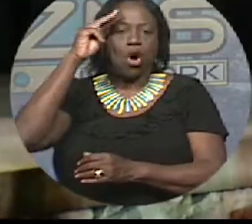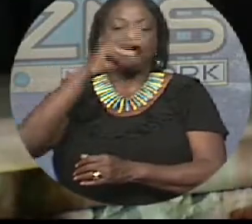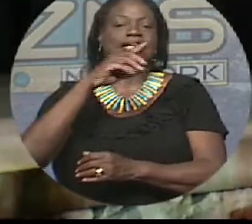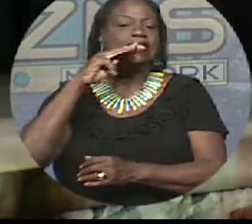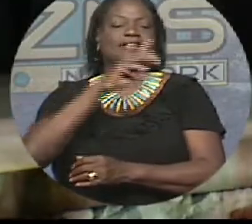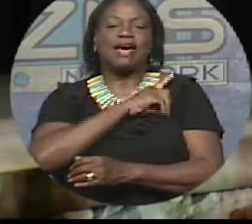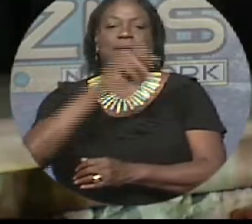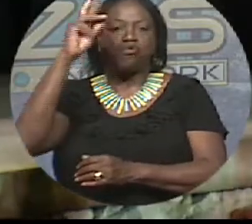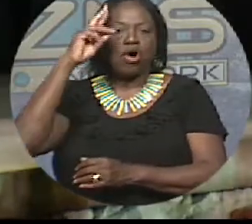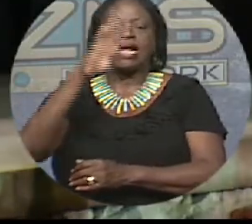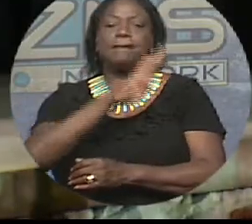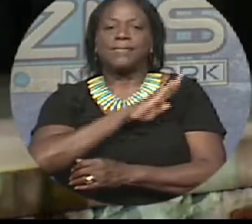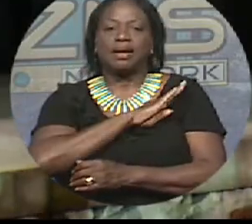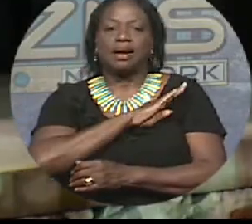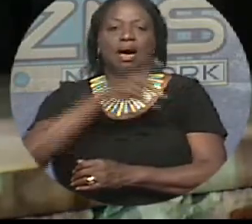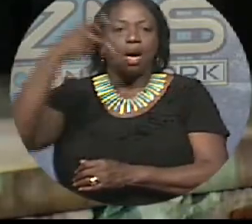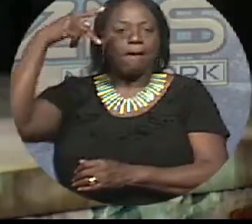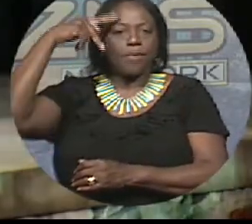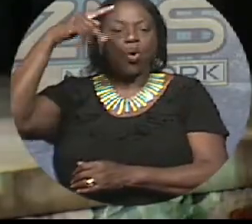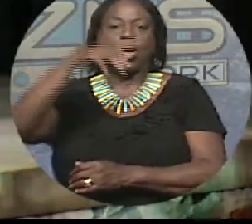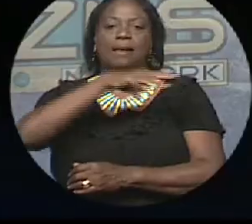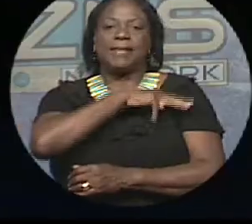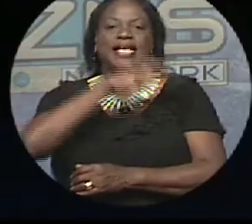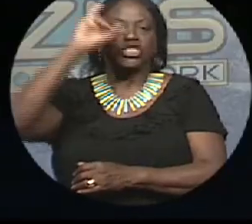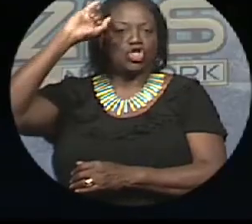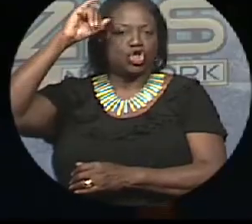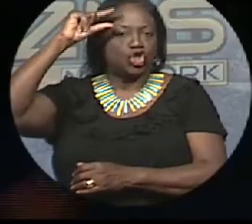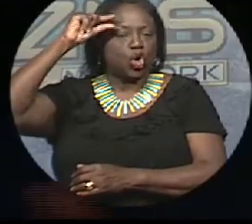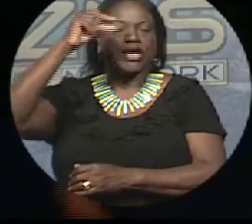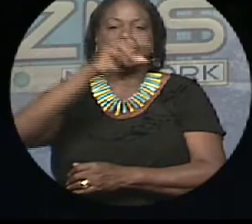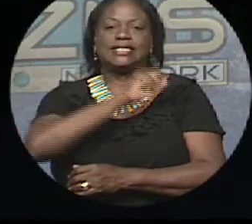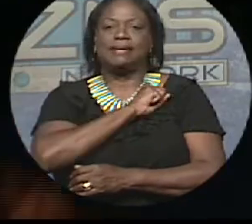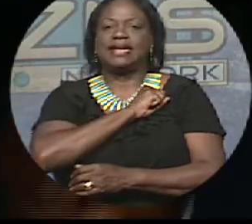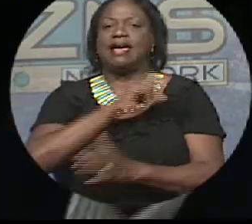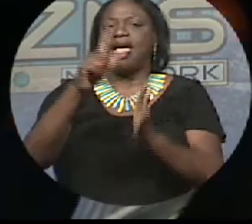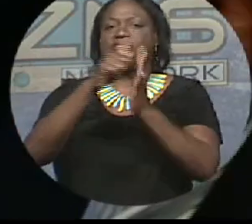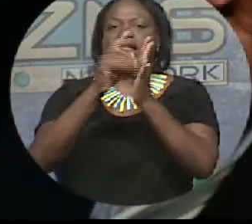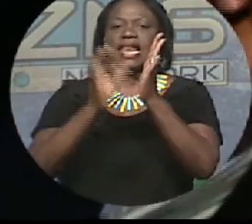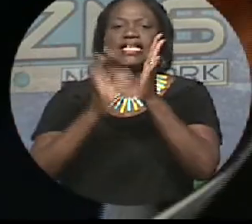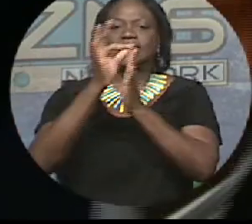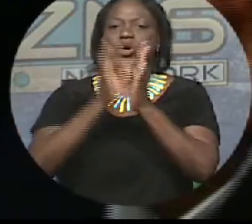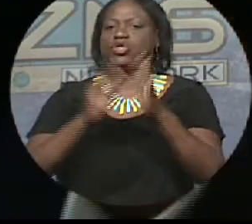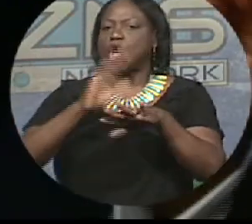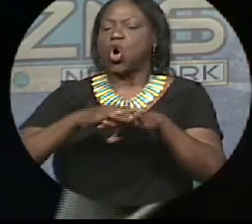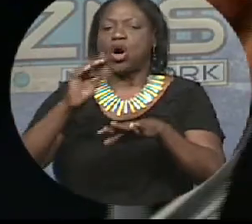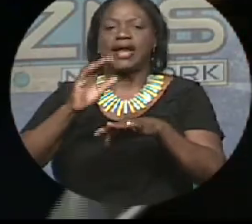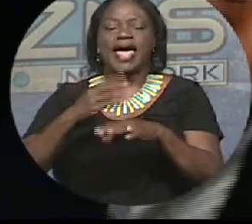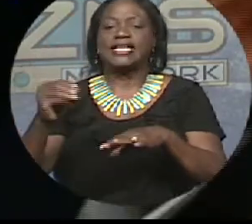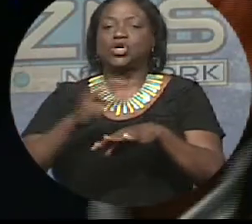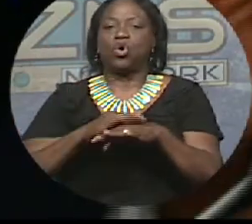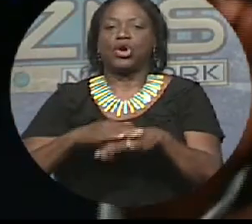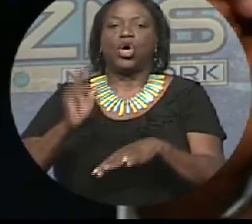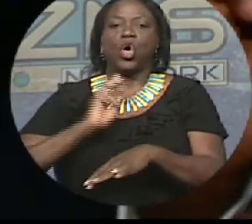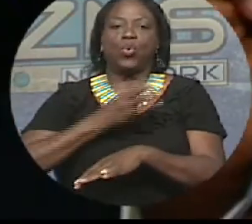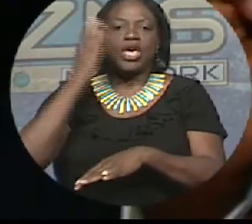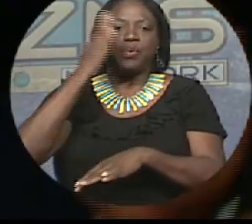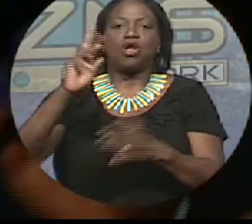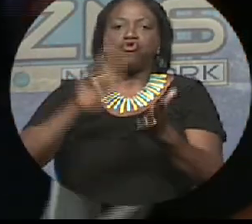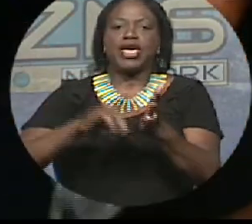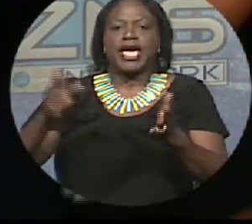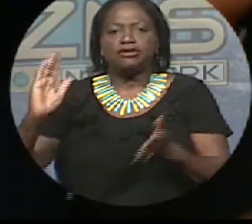Duvalier, Ronnie Butler, Paul Mears, George Simonet. The list goes on and on. We're going to reintroduce this next